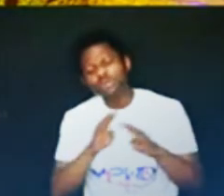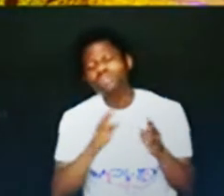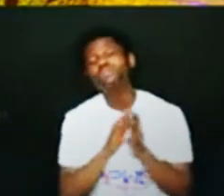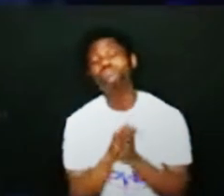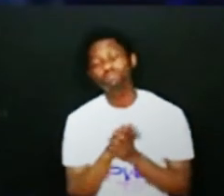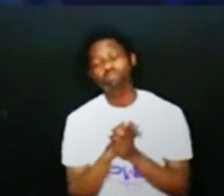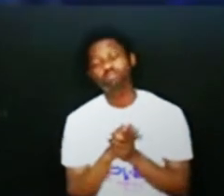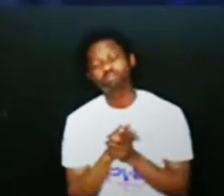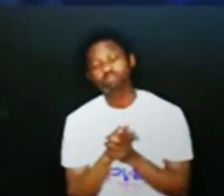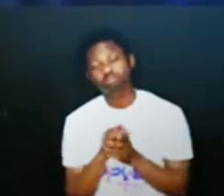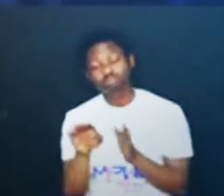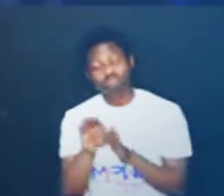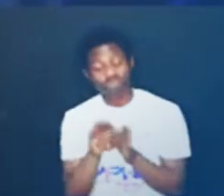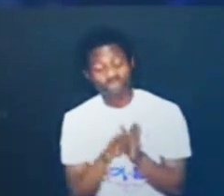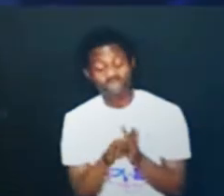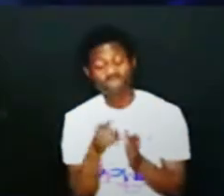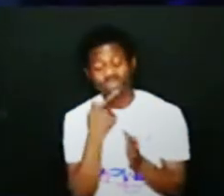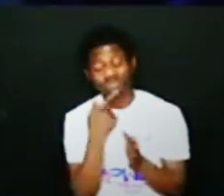Blessed are the pure in